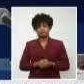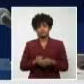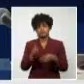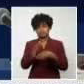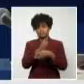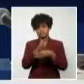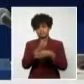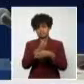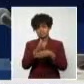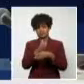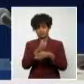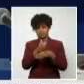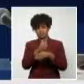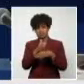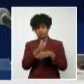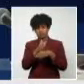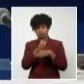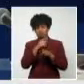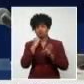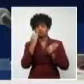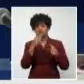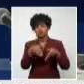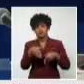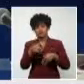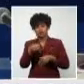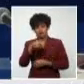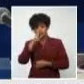represents a lethality of